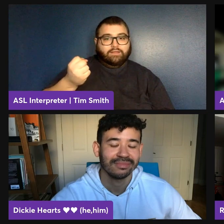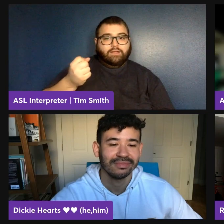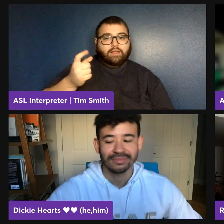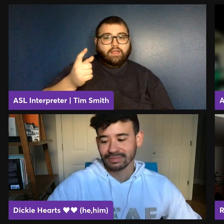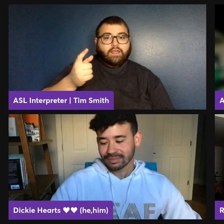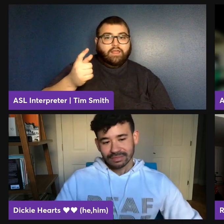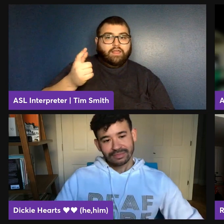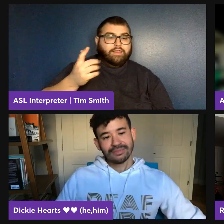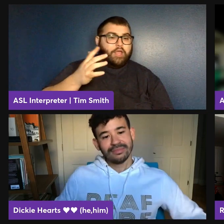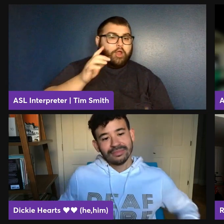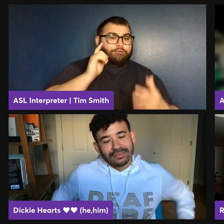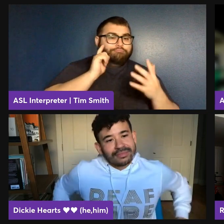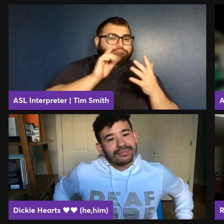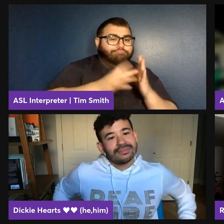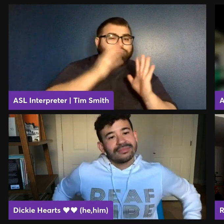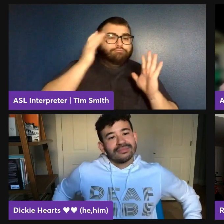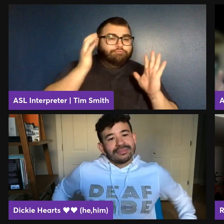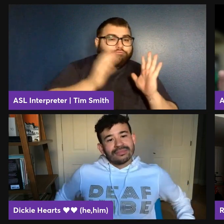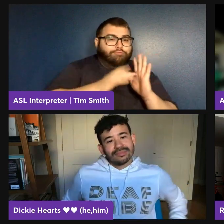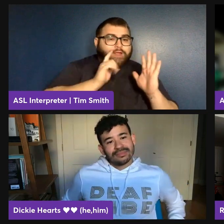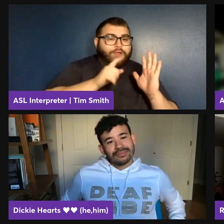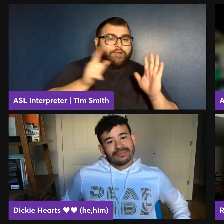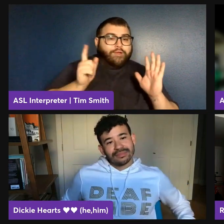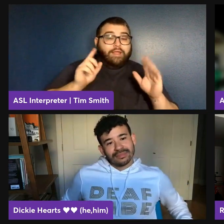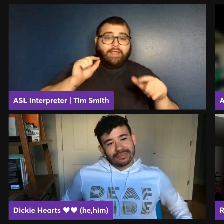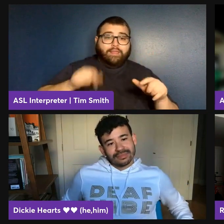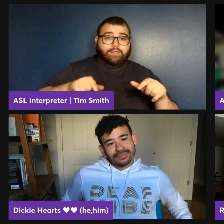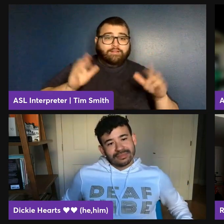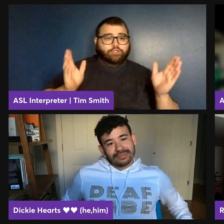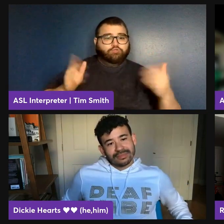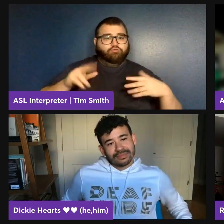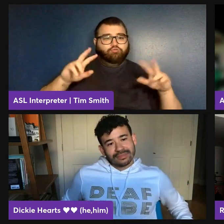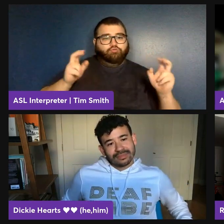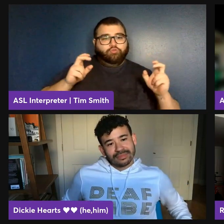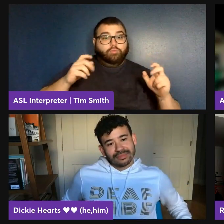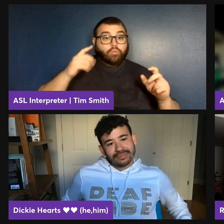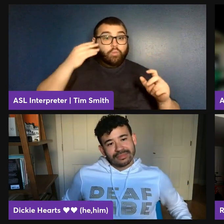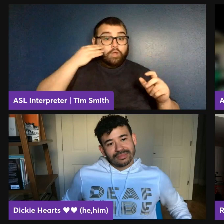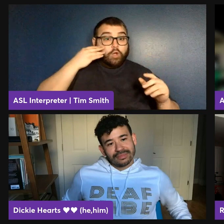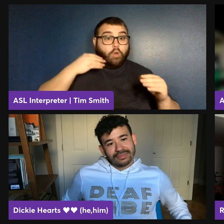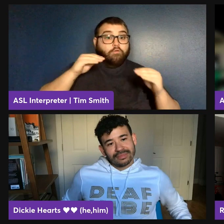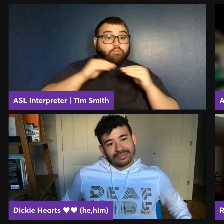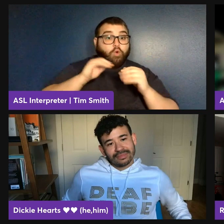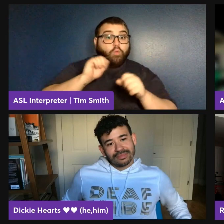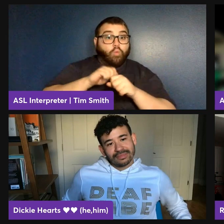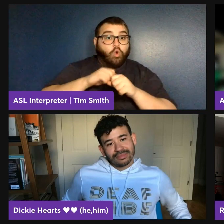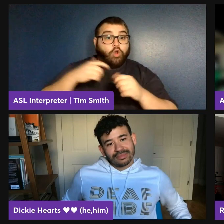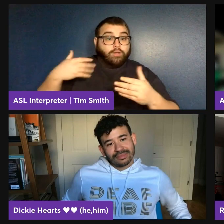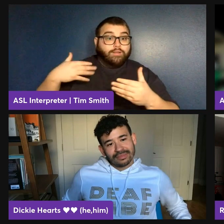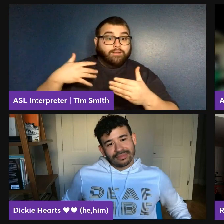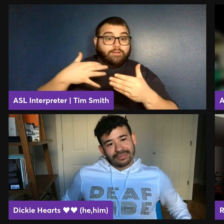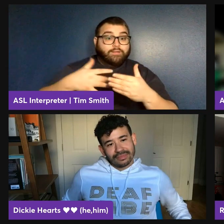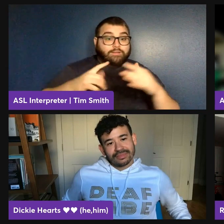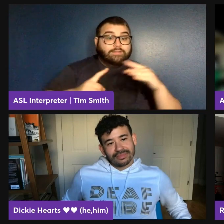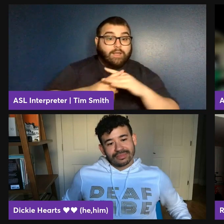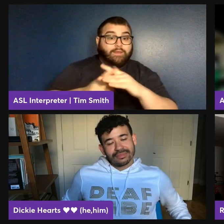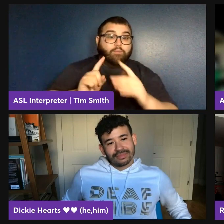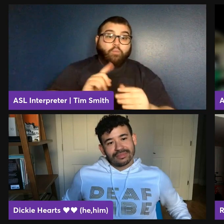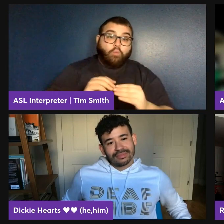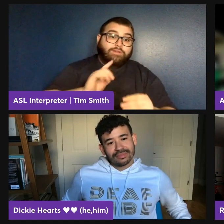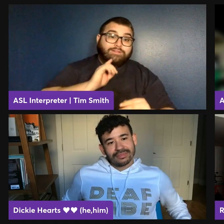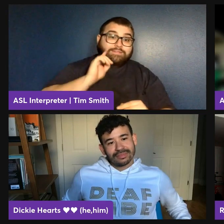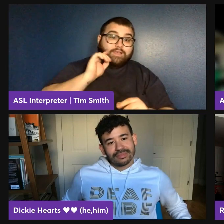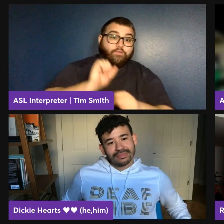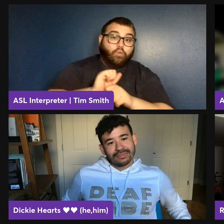and far between. In this sort of room, we know of more work that's coming and more deaf work that's coming. And, you know,